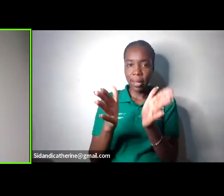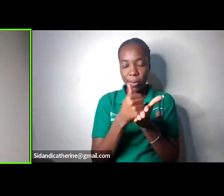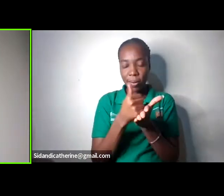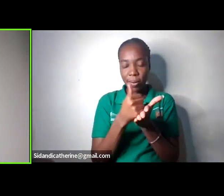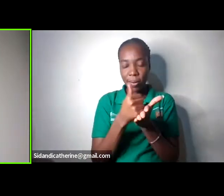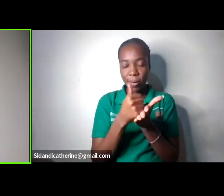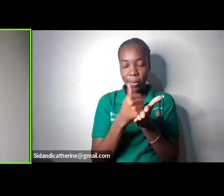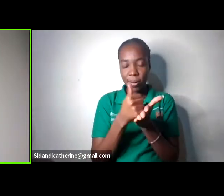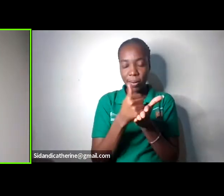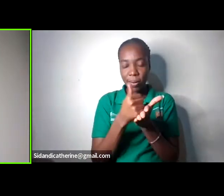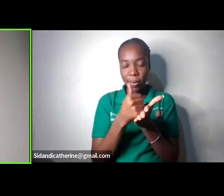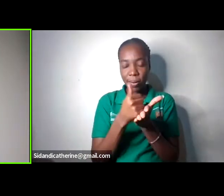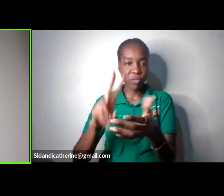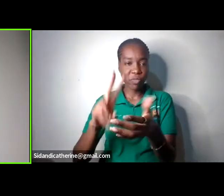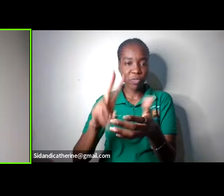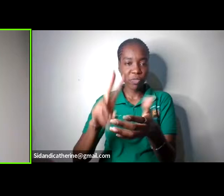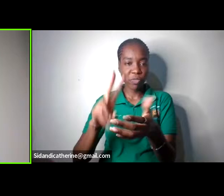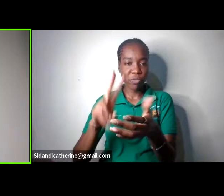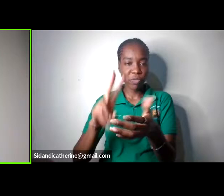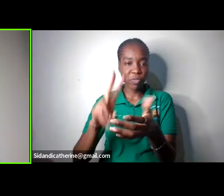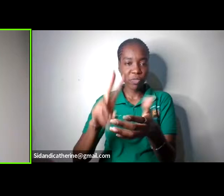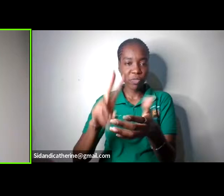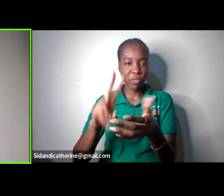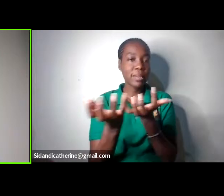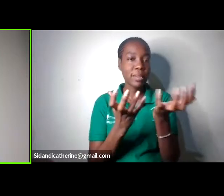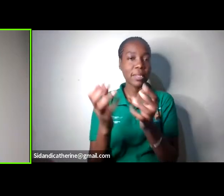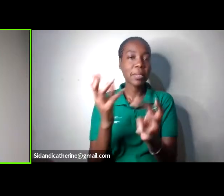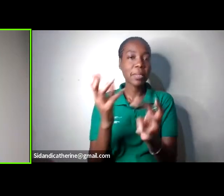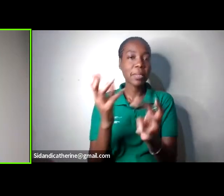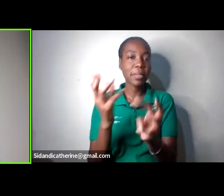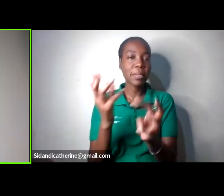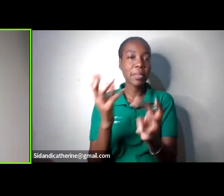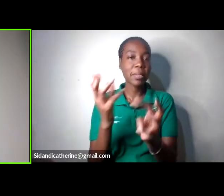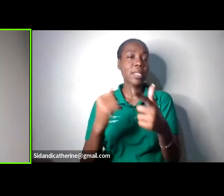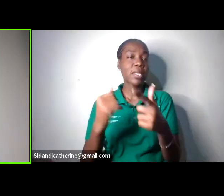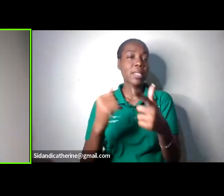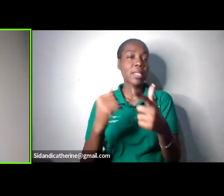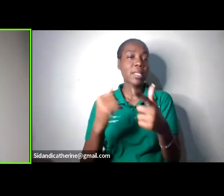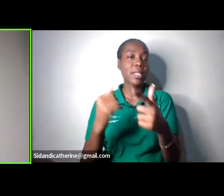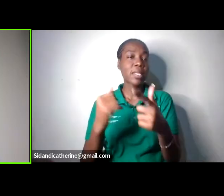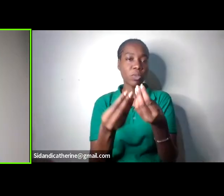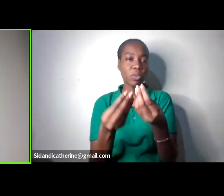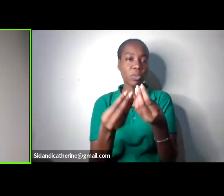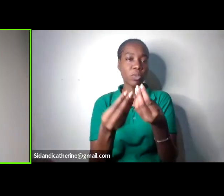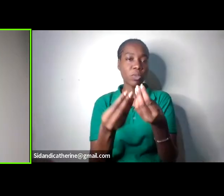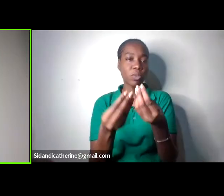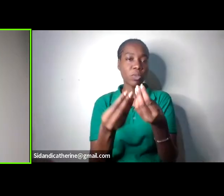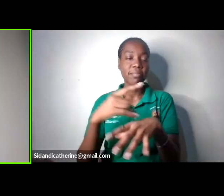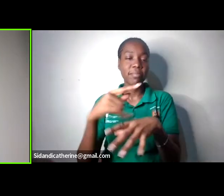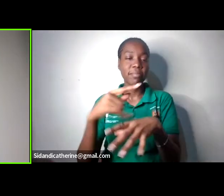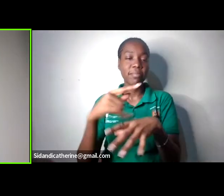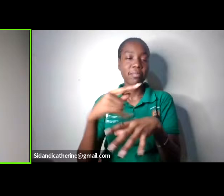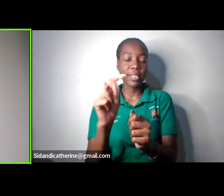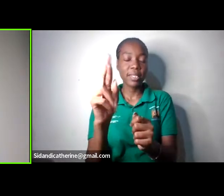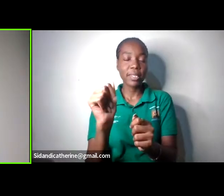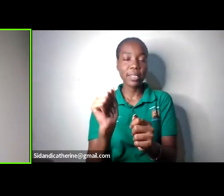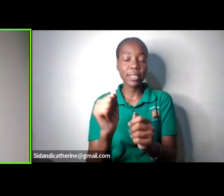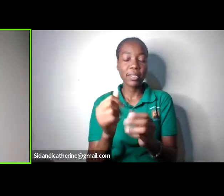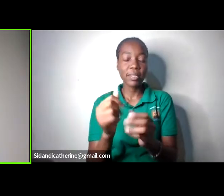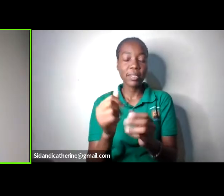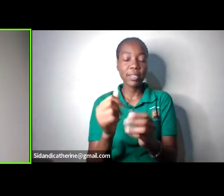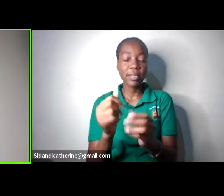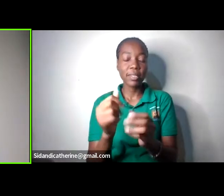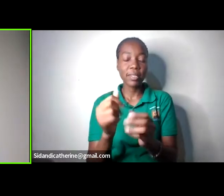the statistics have, and there's something we can do about it. So Get It Right with Atara Solutions is a webinar series that seeks